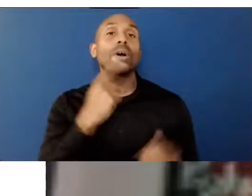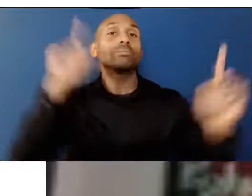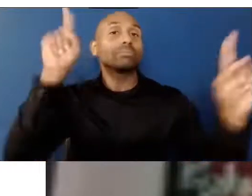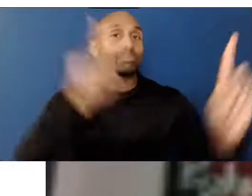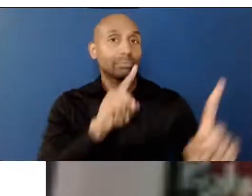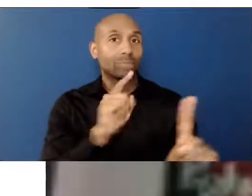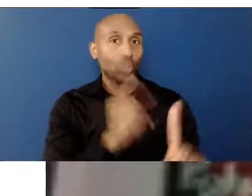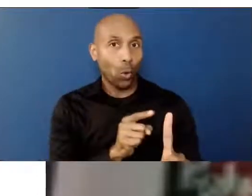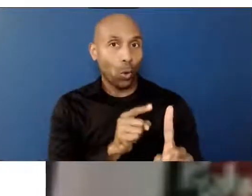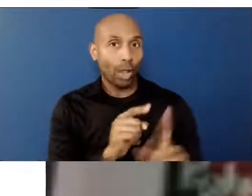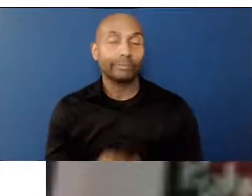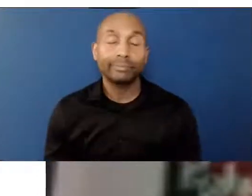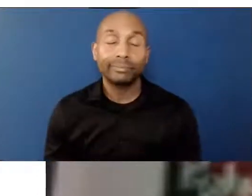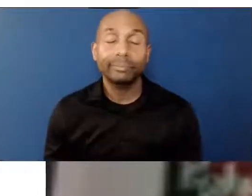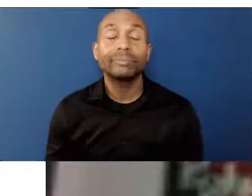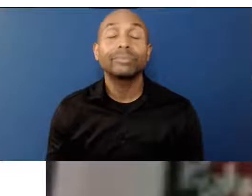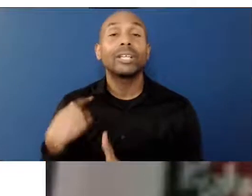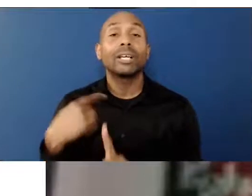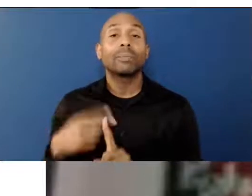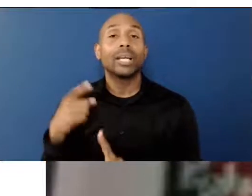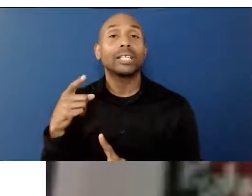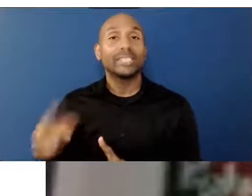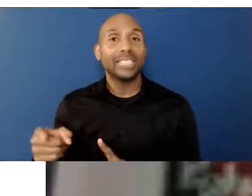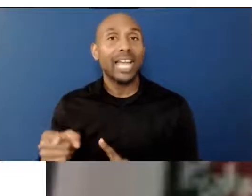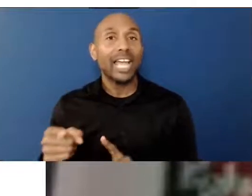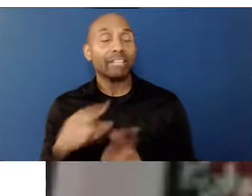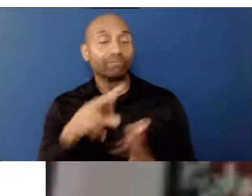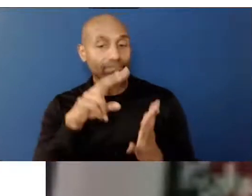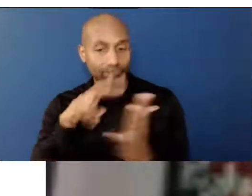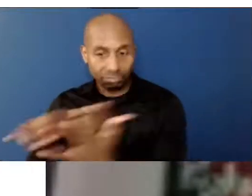Nova Scotia accessibility plans. And